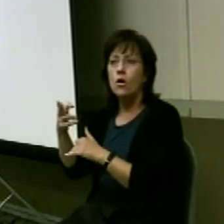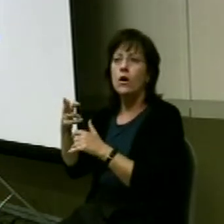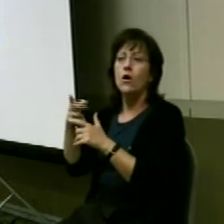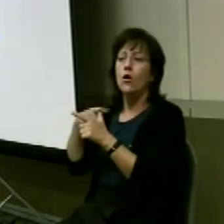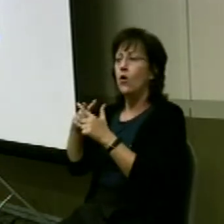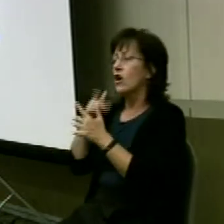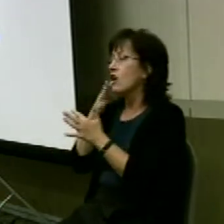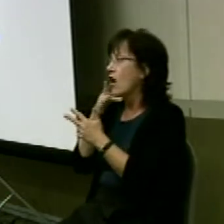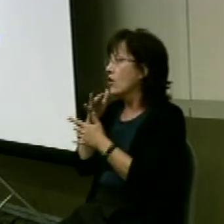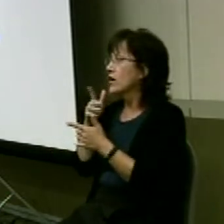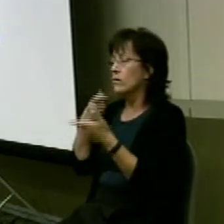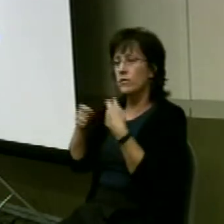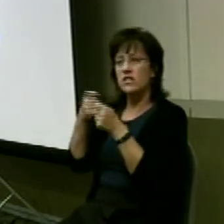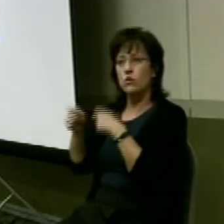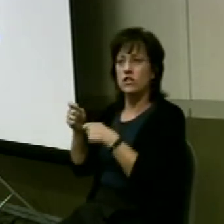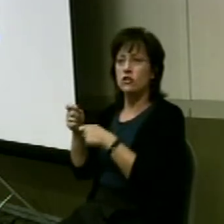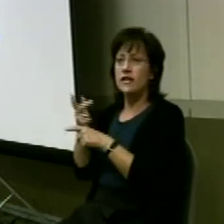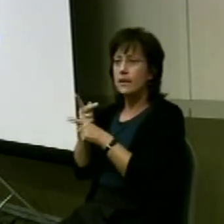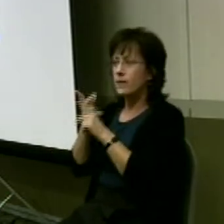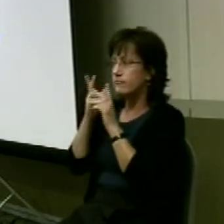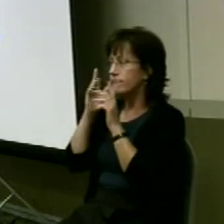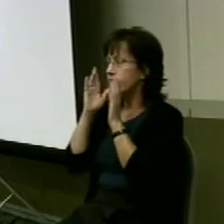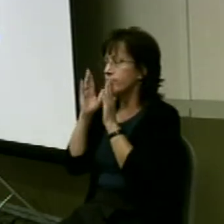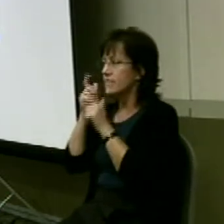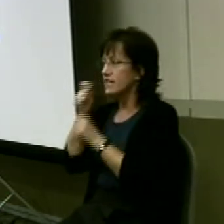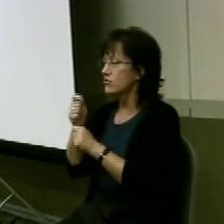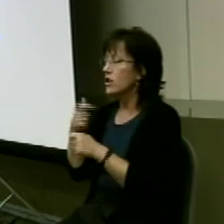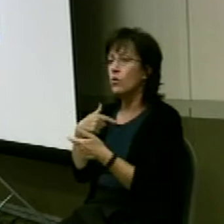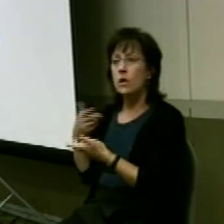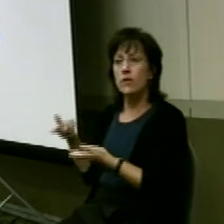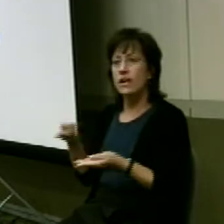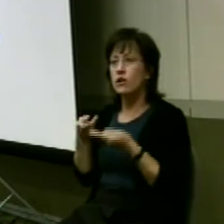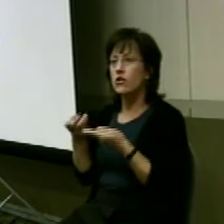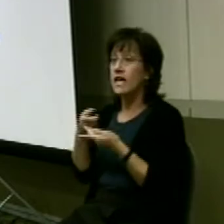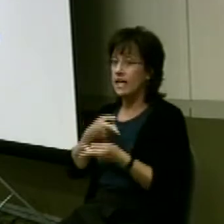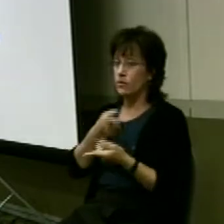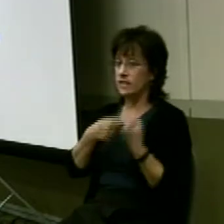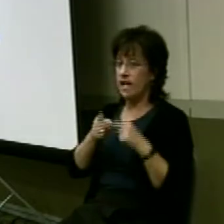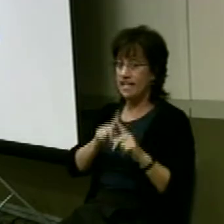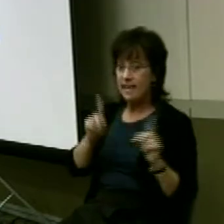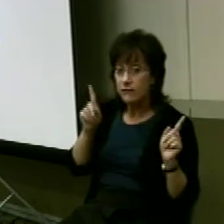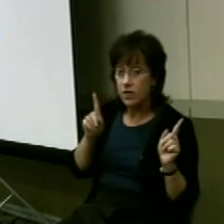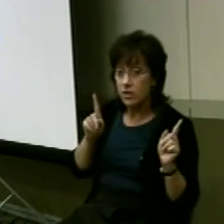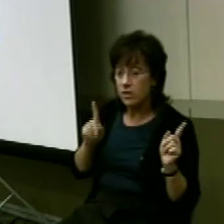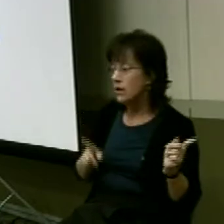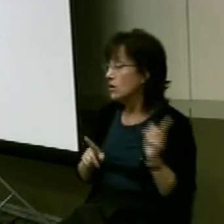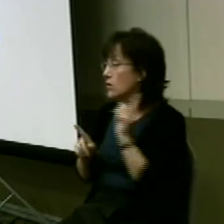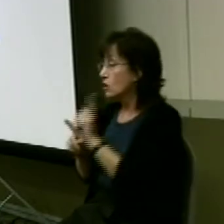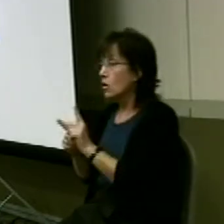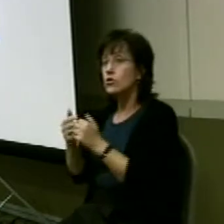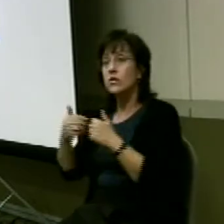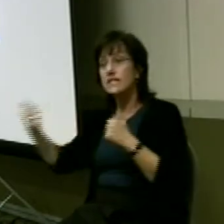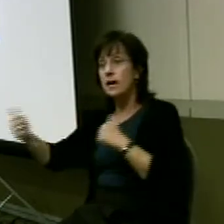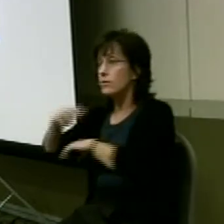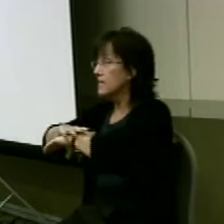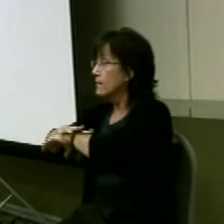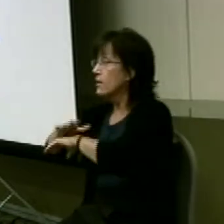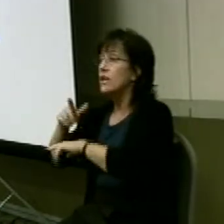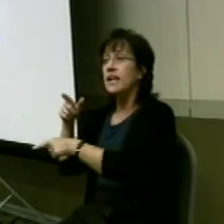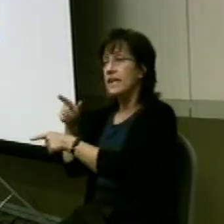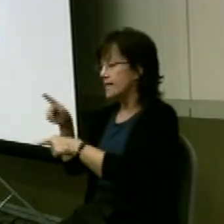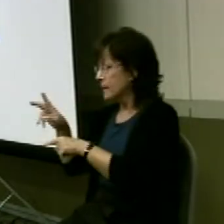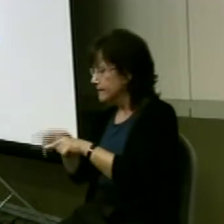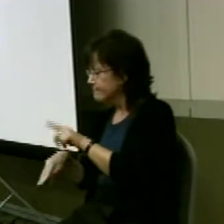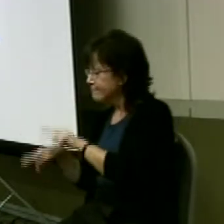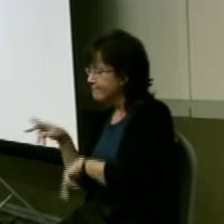like Play-Doh or coloring. Then we would switch them out and keep things fresh. But we would carry this around with us. He would sign different. He would go